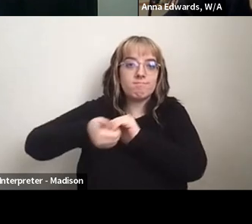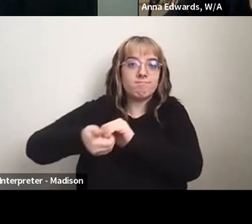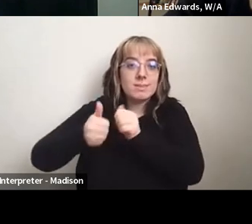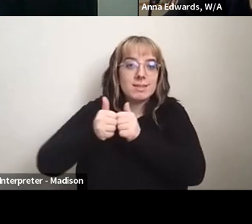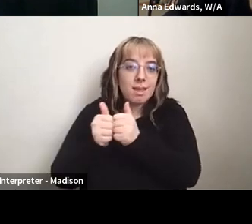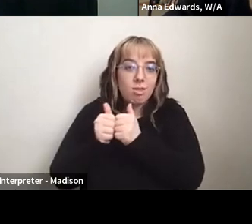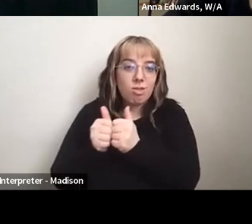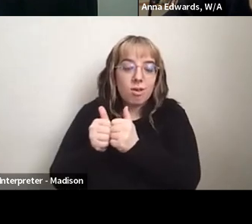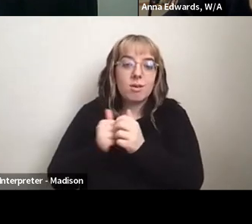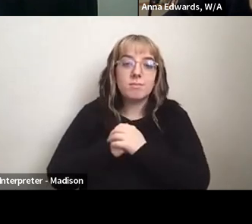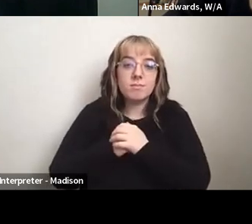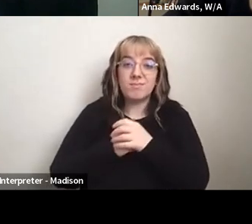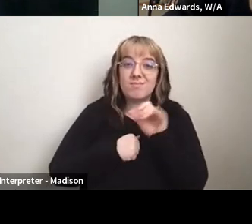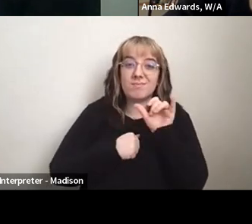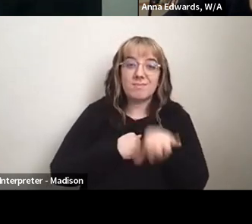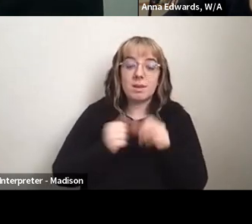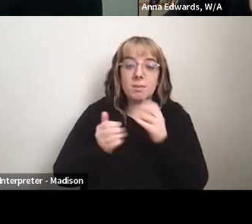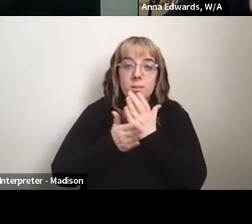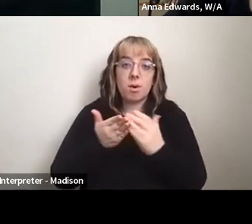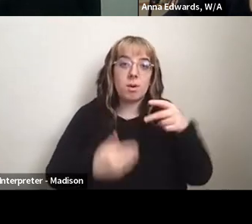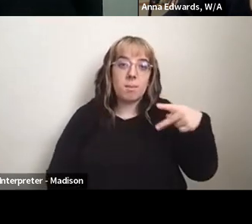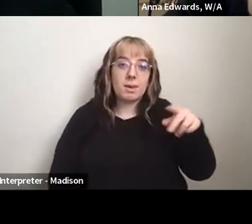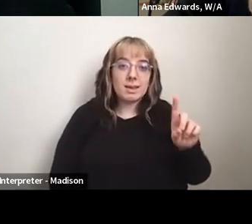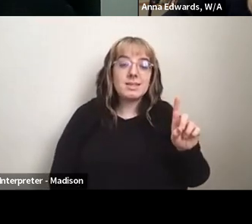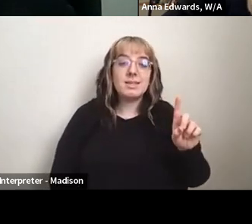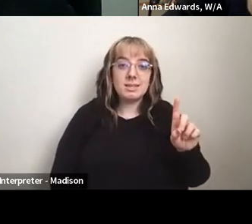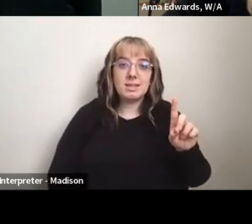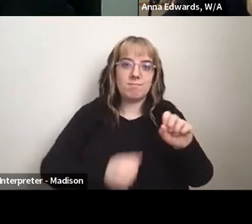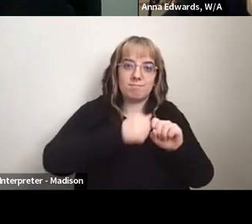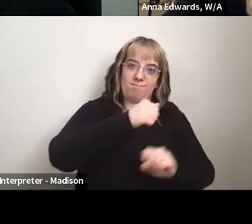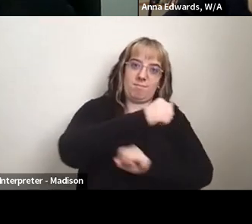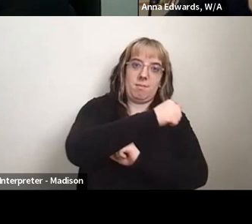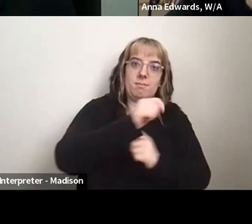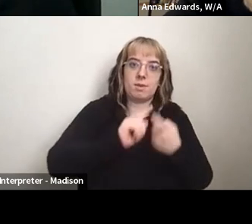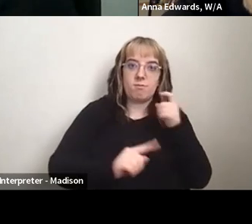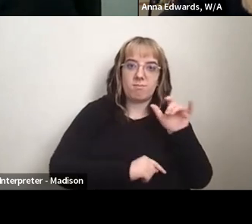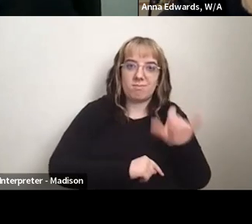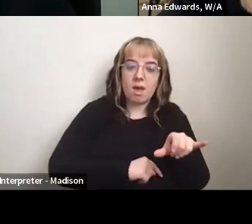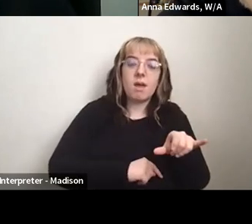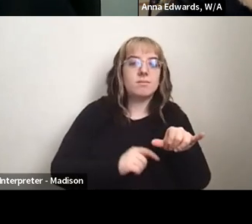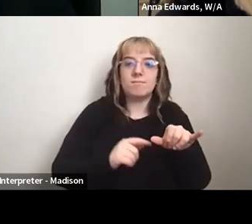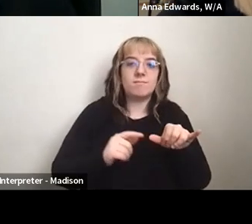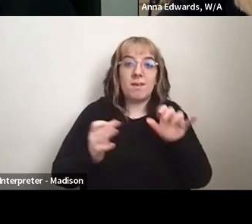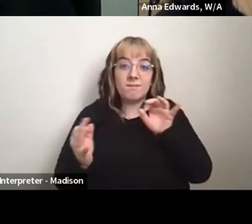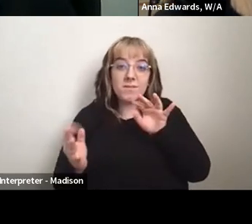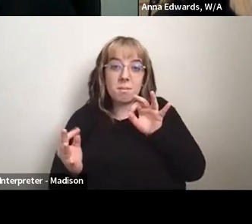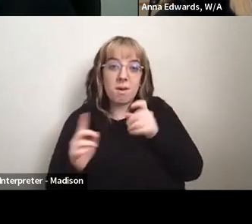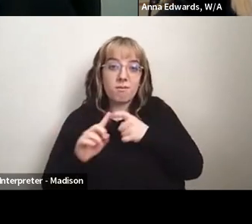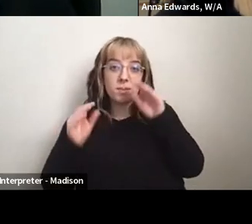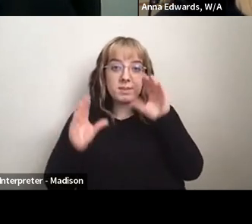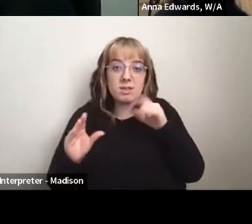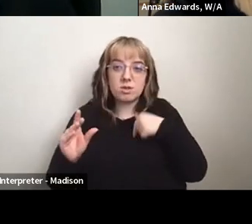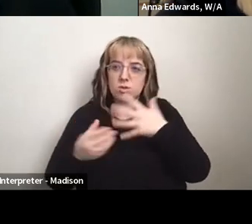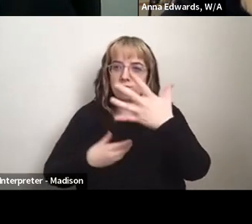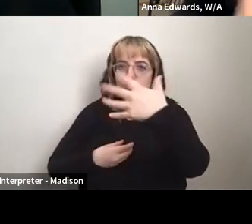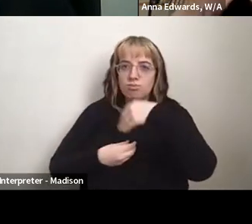been pieces that our PD has been based on, and all around teacher feedback. And